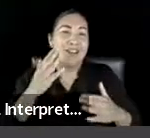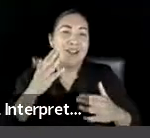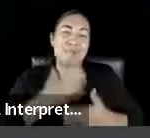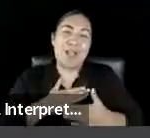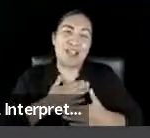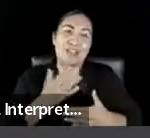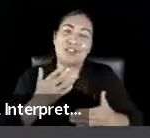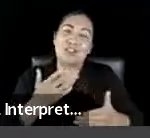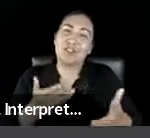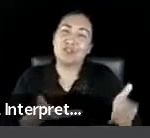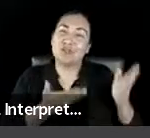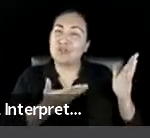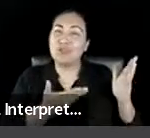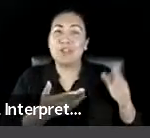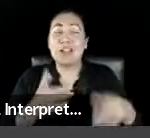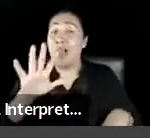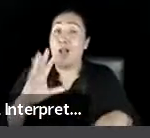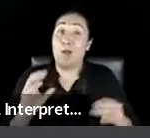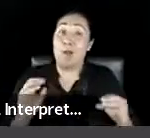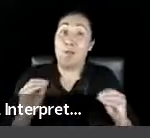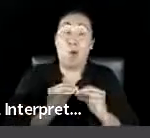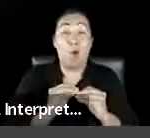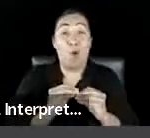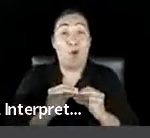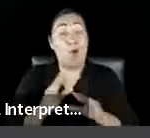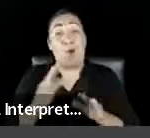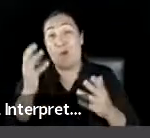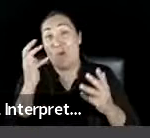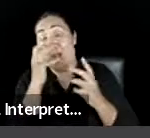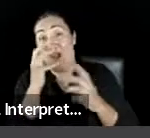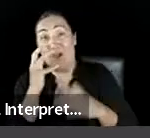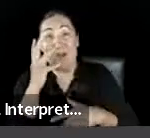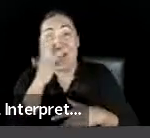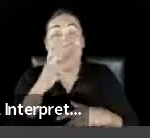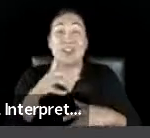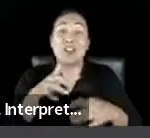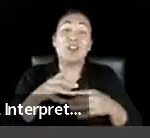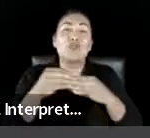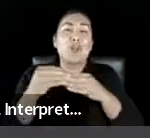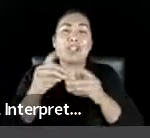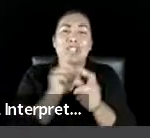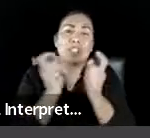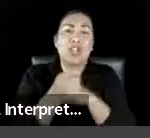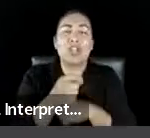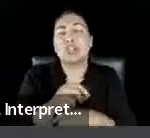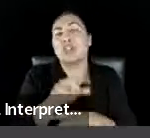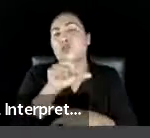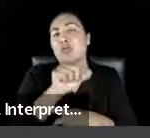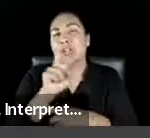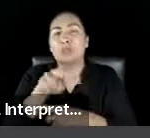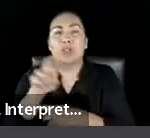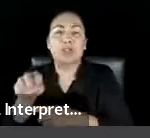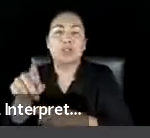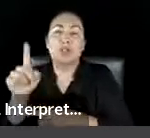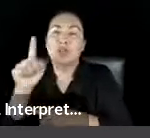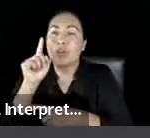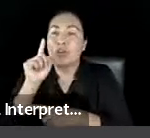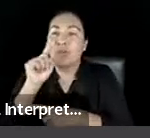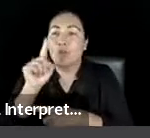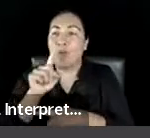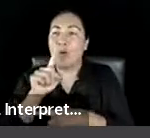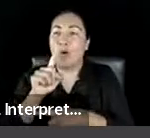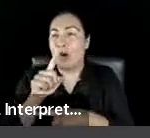dapper than when I saw him the first time, Directing Change 22 Award of Excellence for Mental Health Advocacy to Karamo